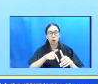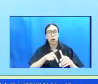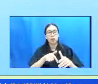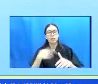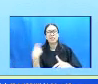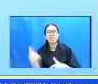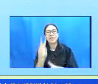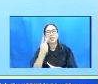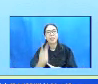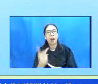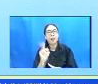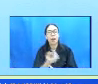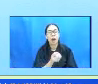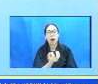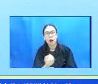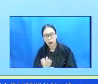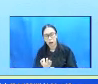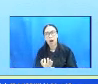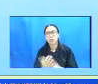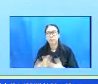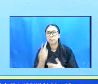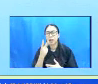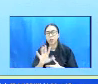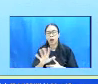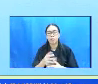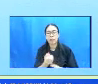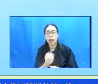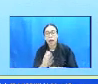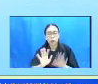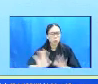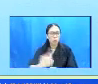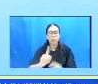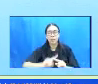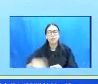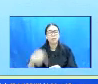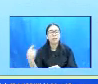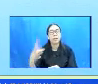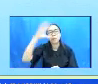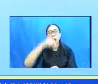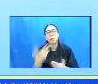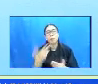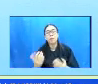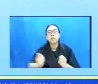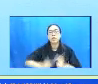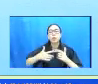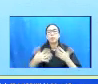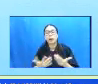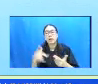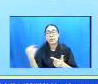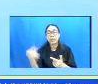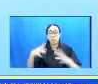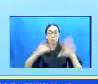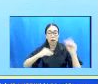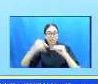have a better idea of what we are talking about. And after sharing these insights, we would like to continue to discuss about